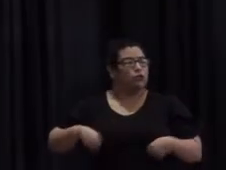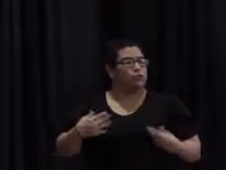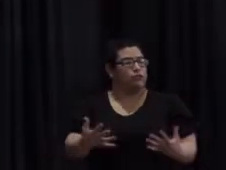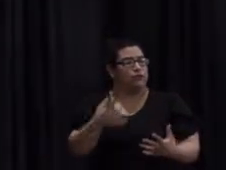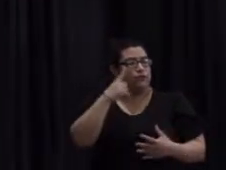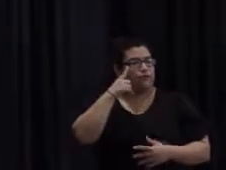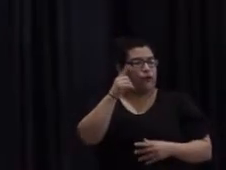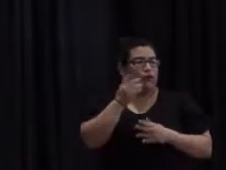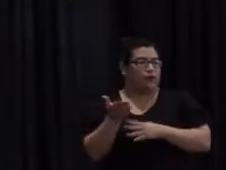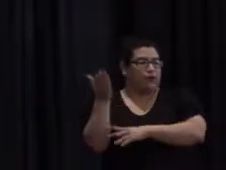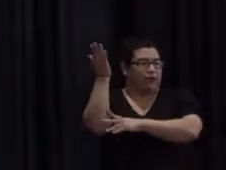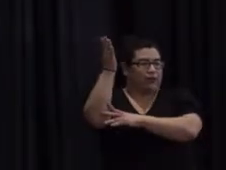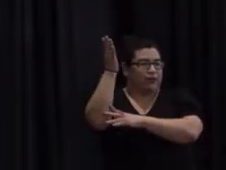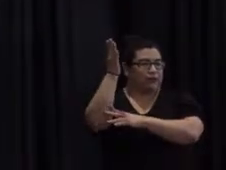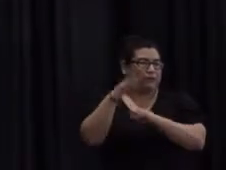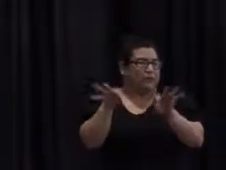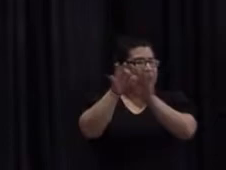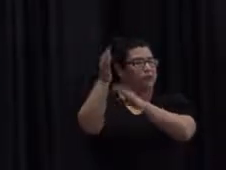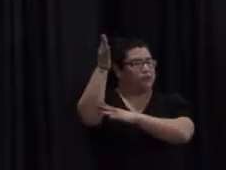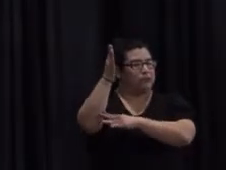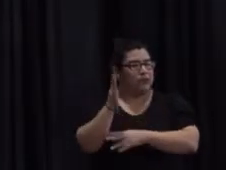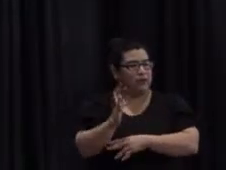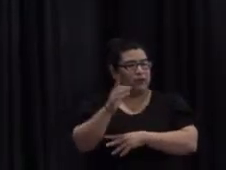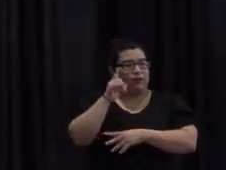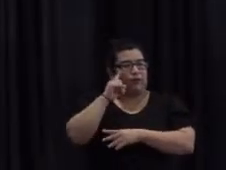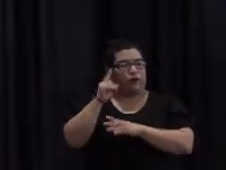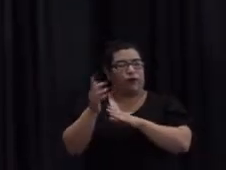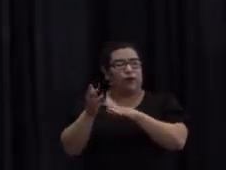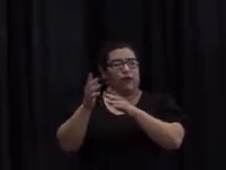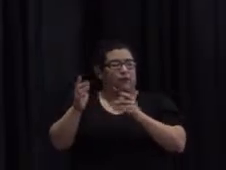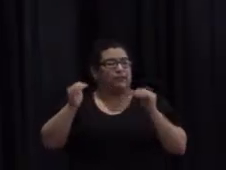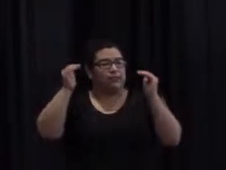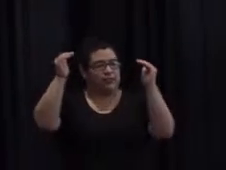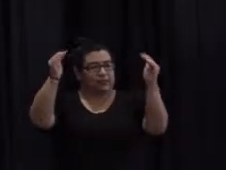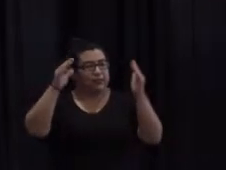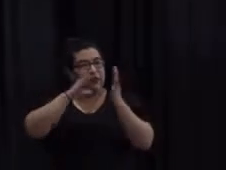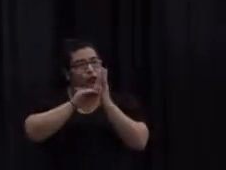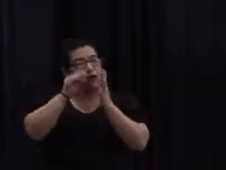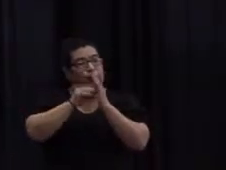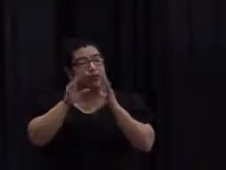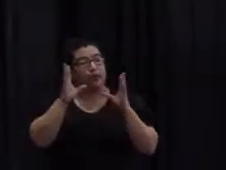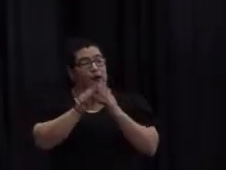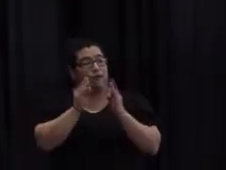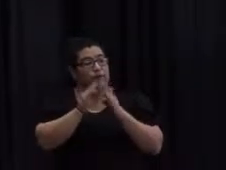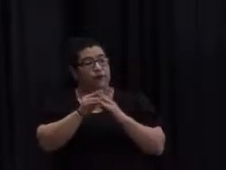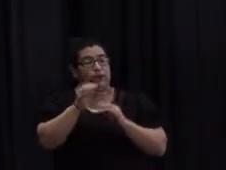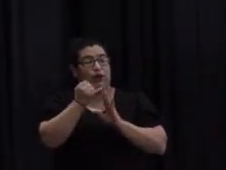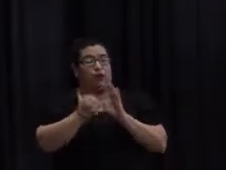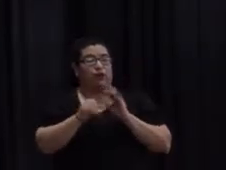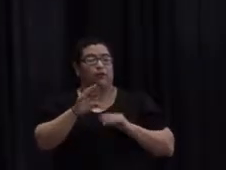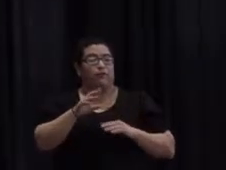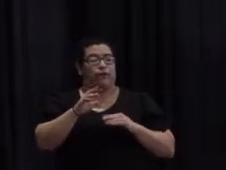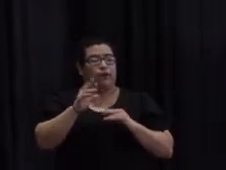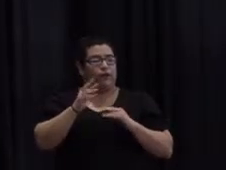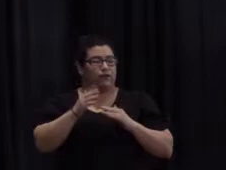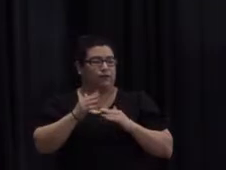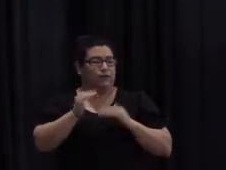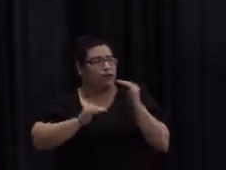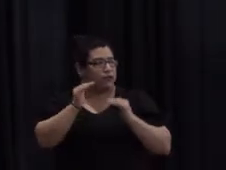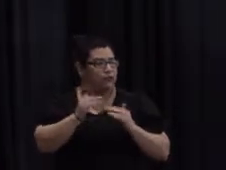keynote speaker at the 3rd Annual Excellence in Online Learning Conference, The Art of Leveraging Resources, March 1st,